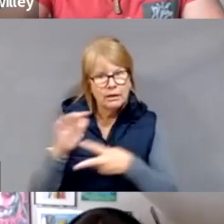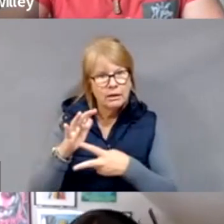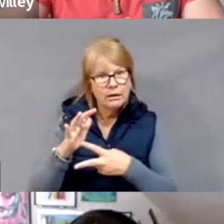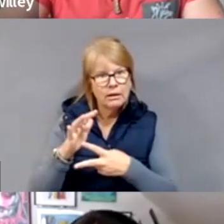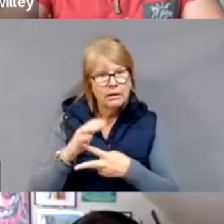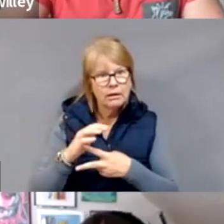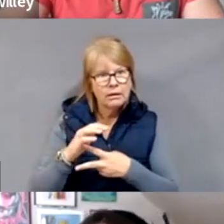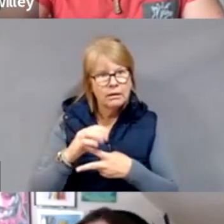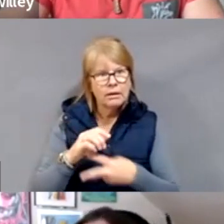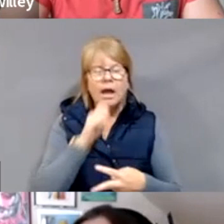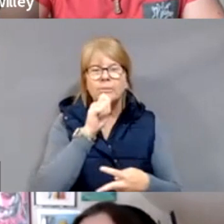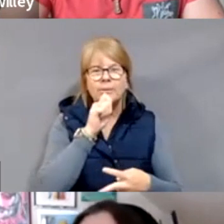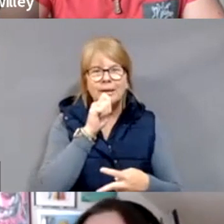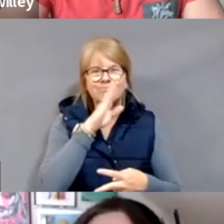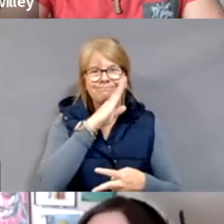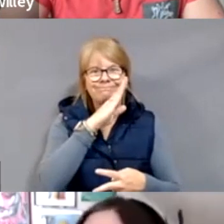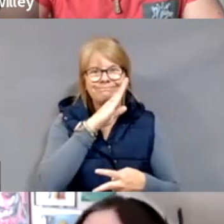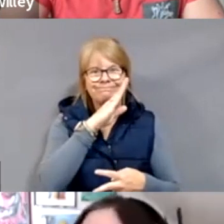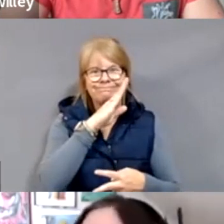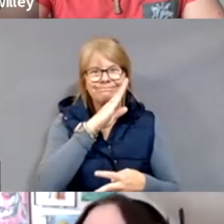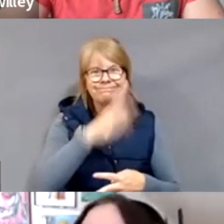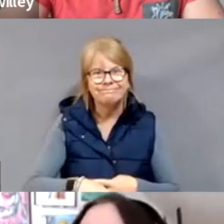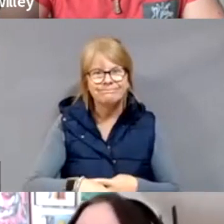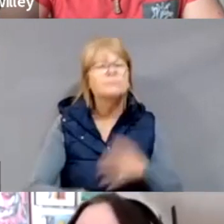Oh, you're on mute. You're on.